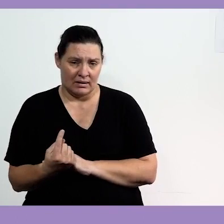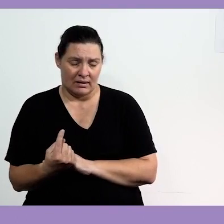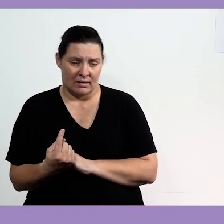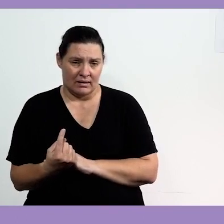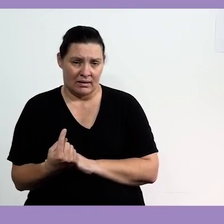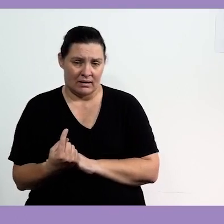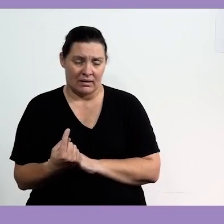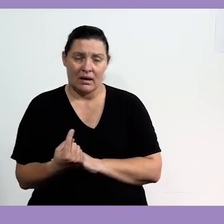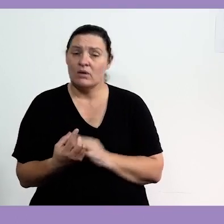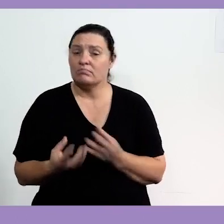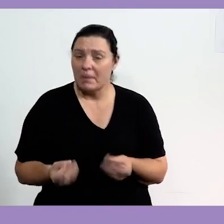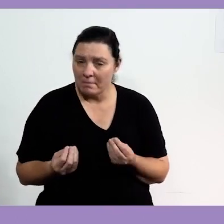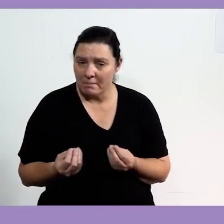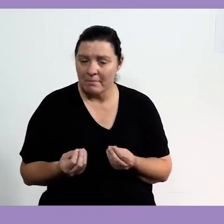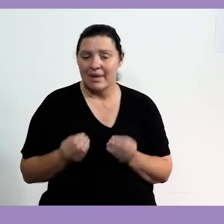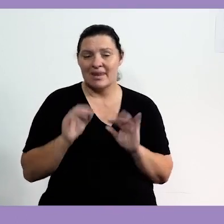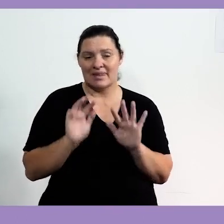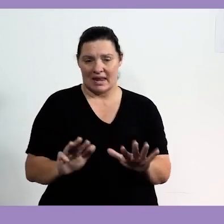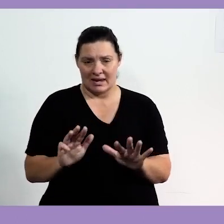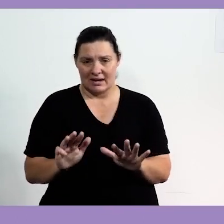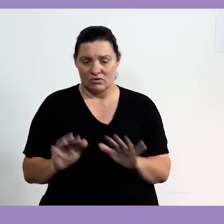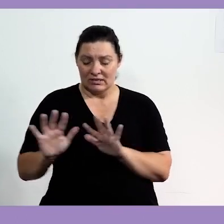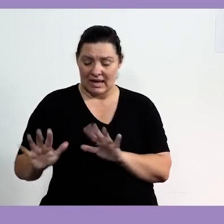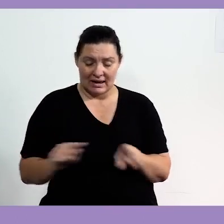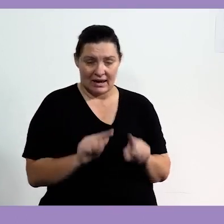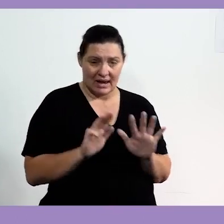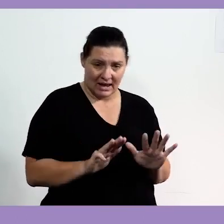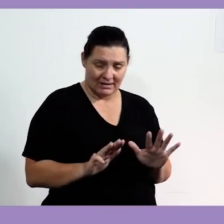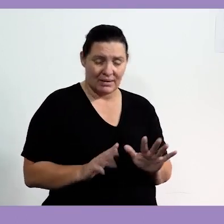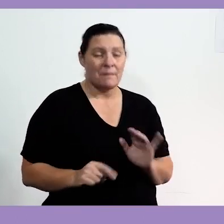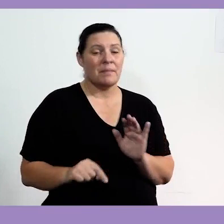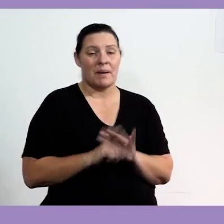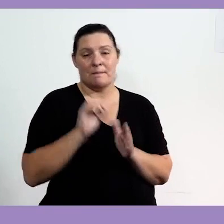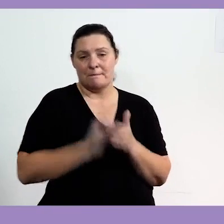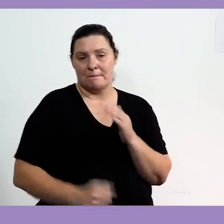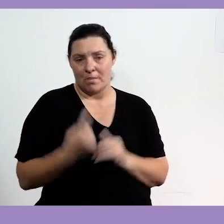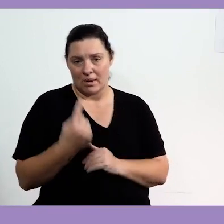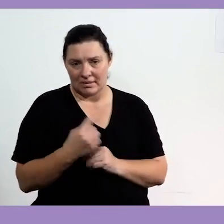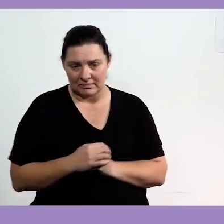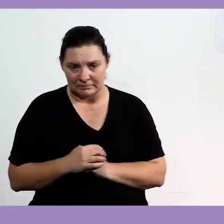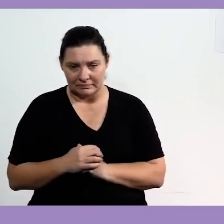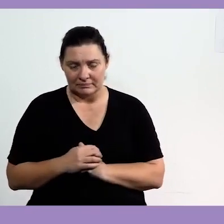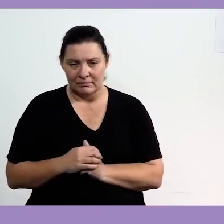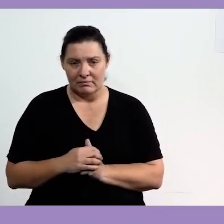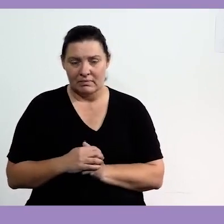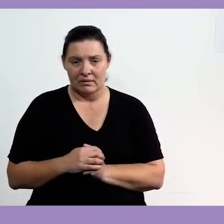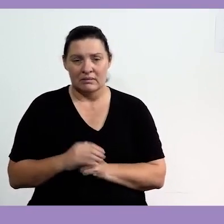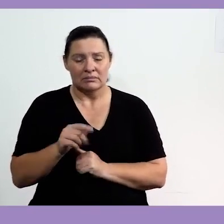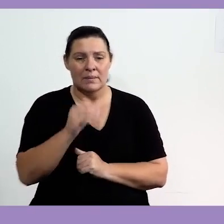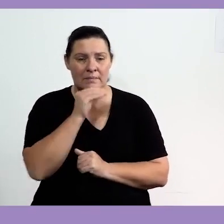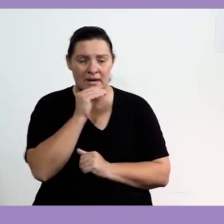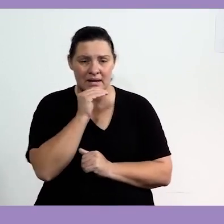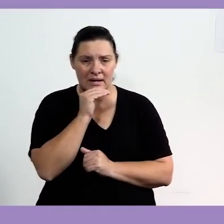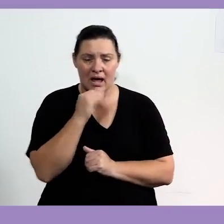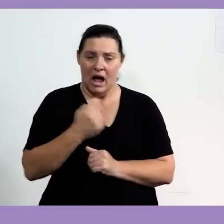term, which is 9. And how do I move from 10 to 9? Yes, you are correct. I'm going to subtract 1.